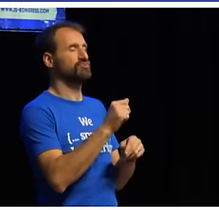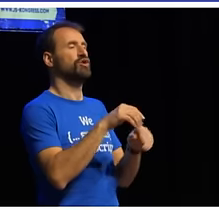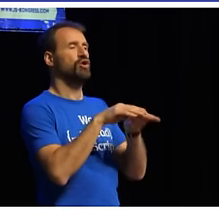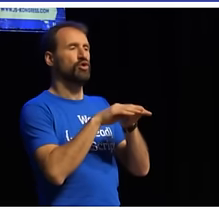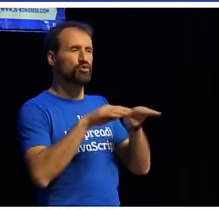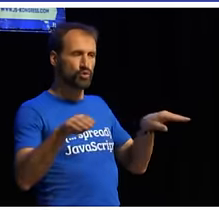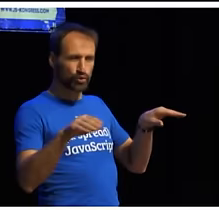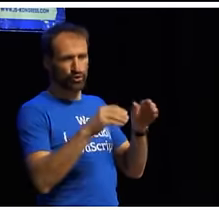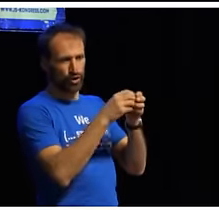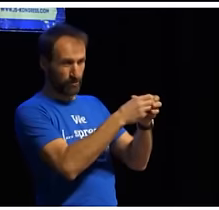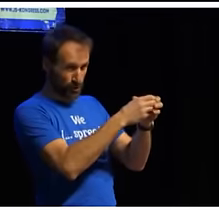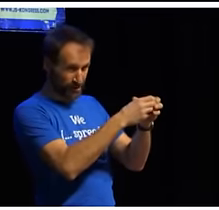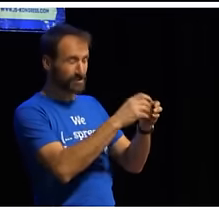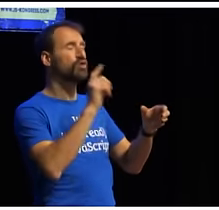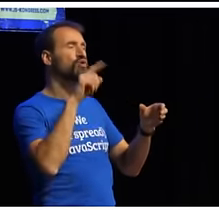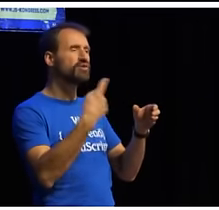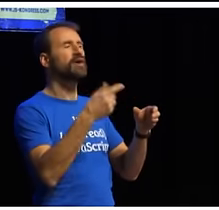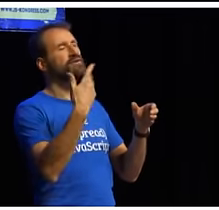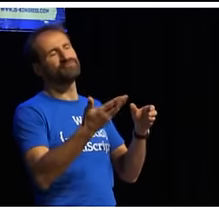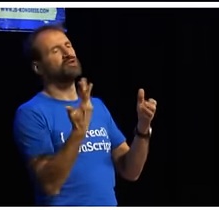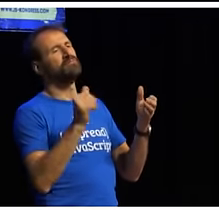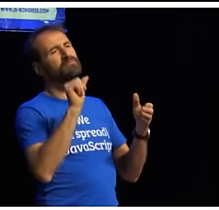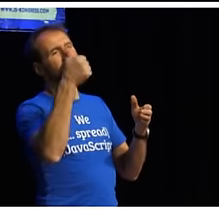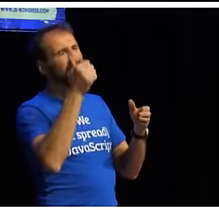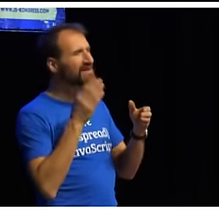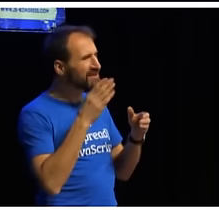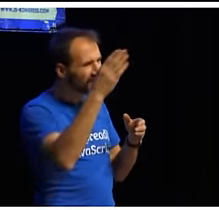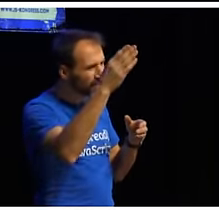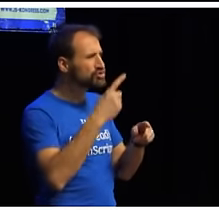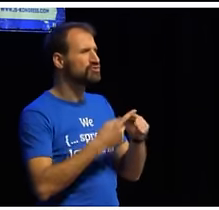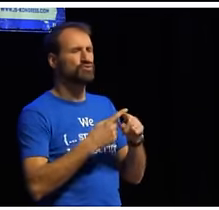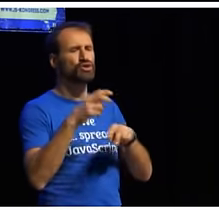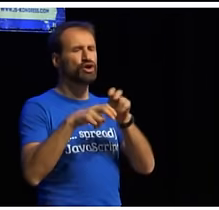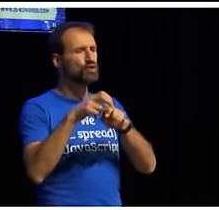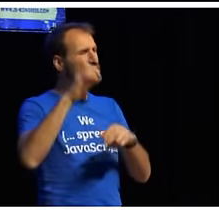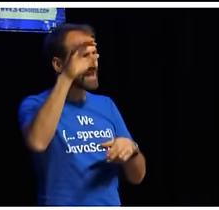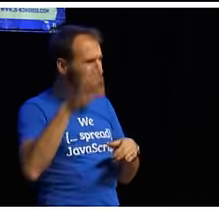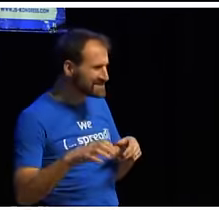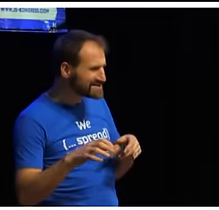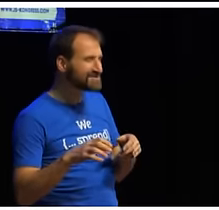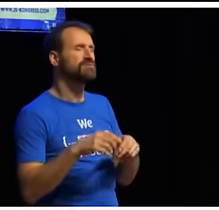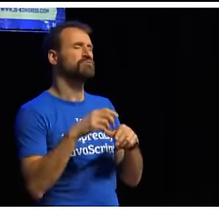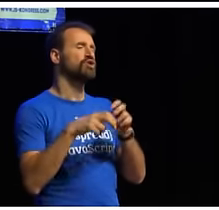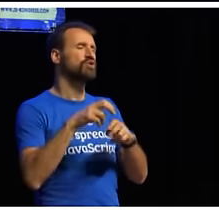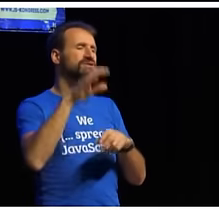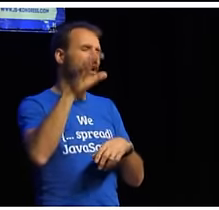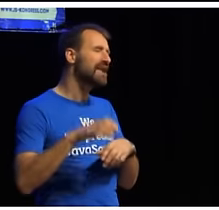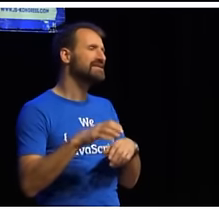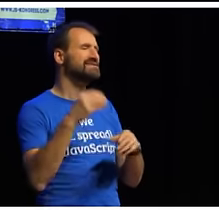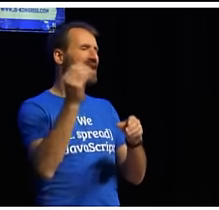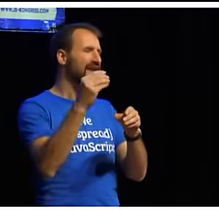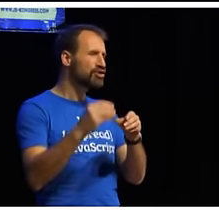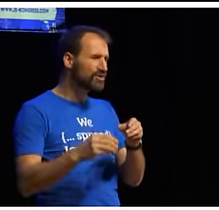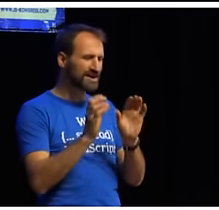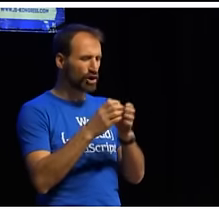then maybe we have a main navigation and a user list with some user list entry components underneath.